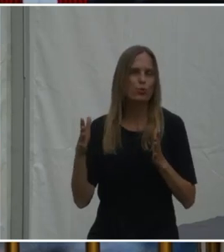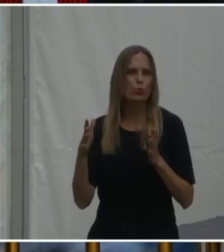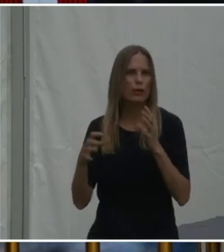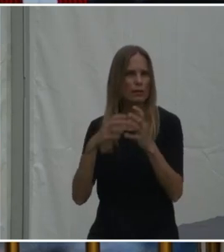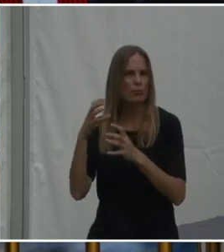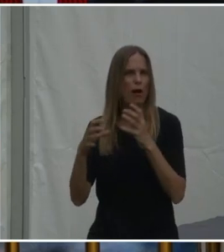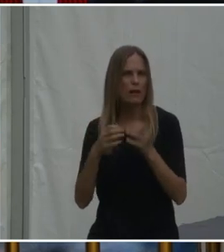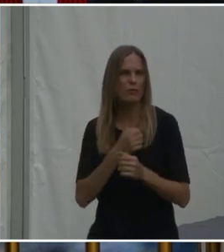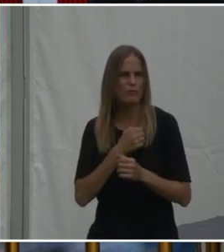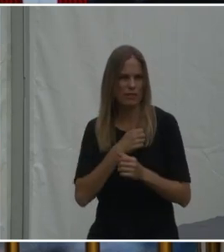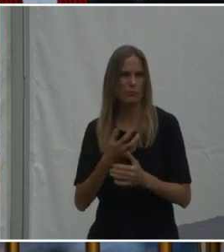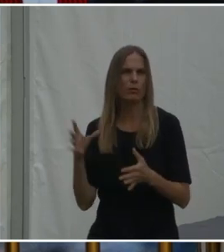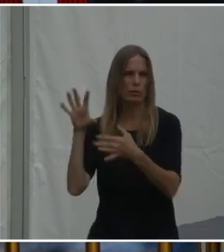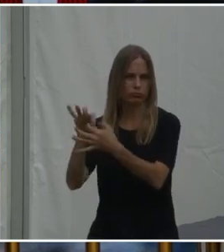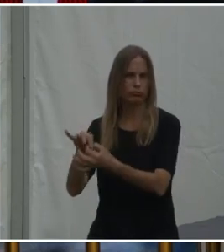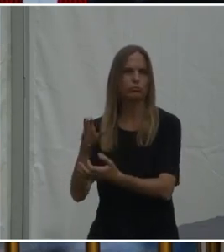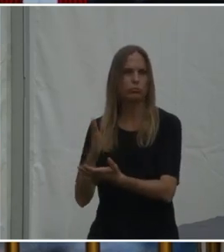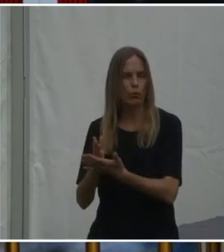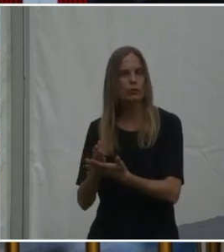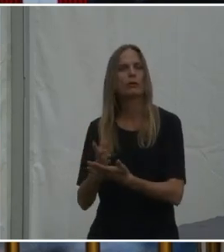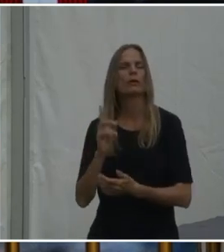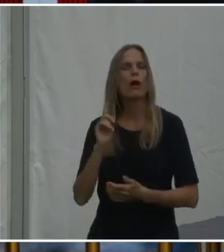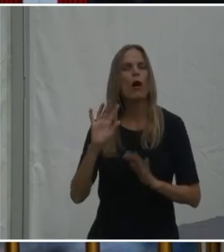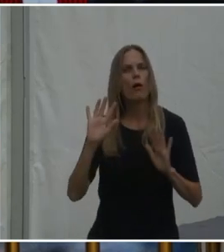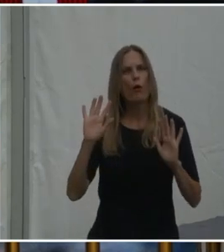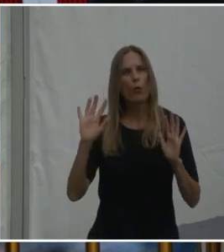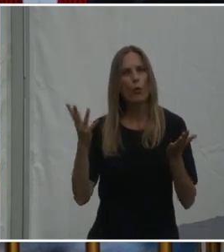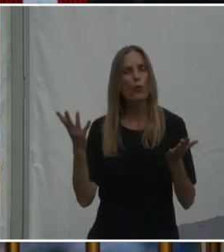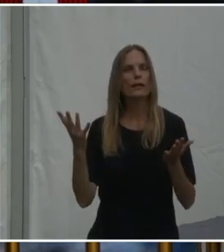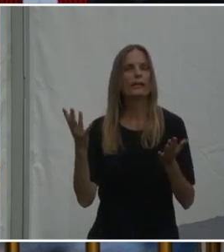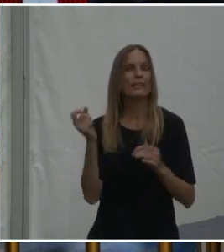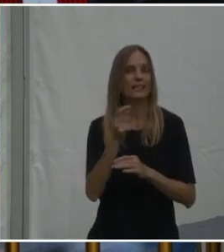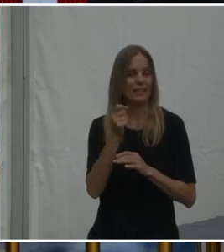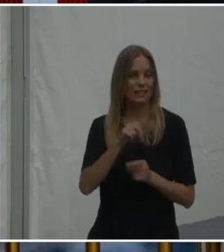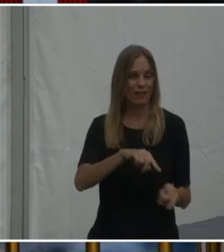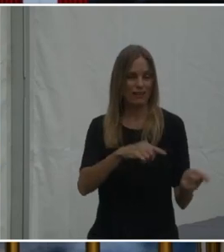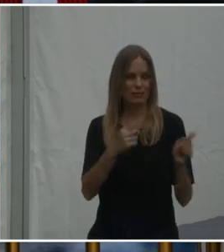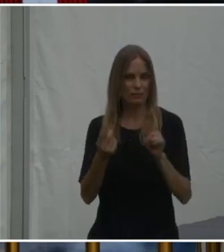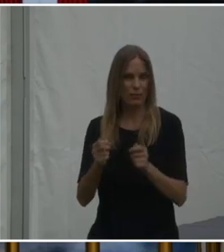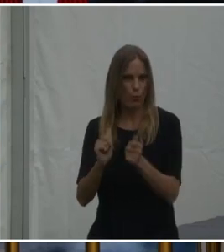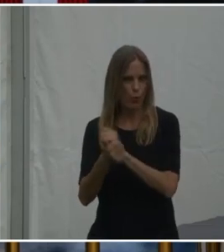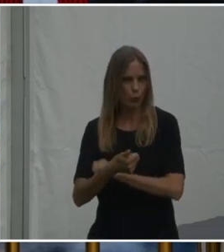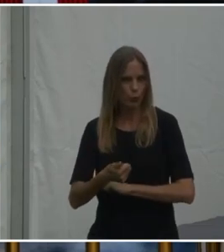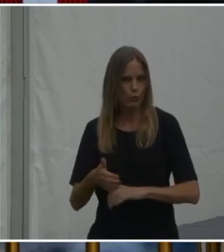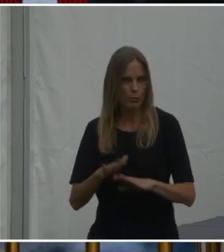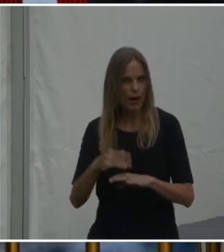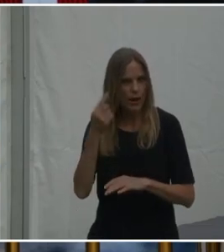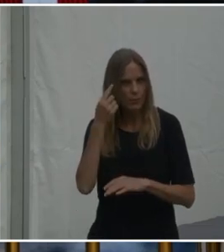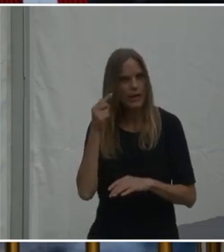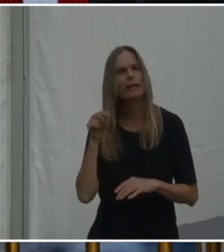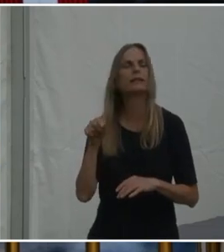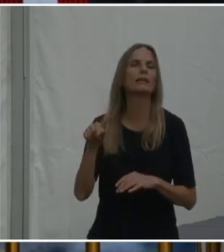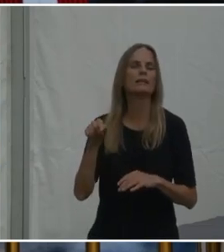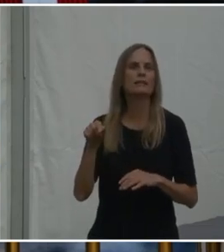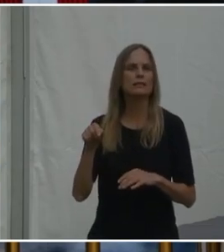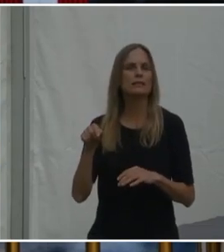economically developed countries, democracies. But when it comes to digital transformation, for these countries, the new challenge has been that it's